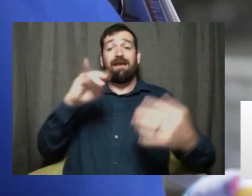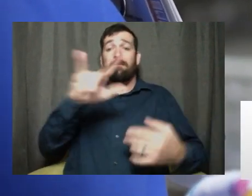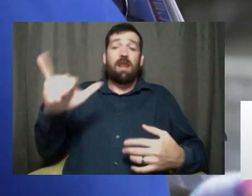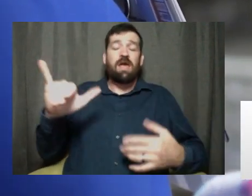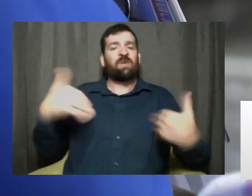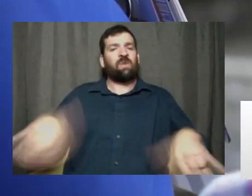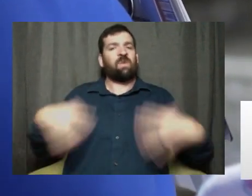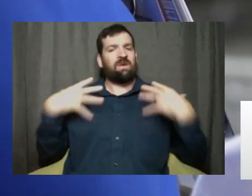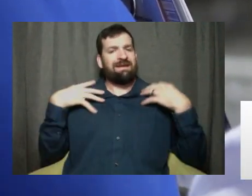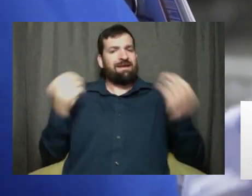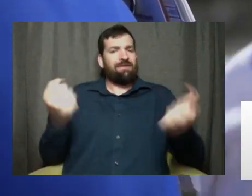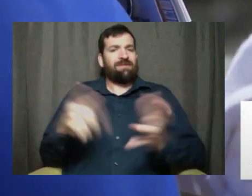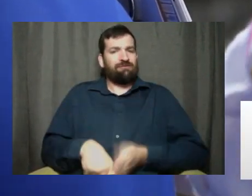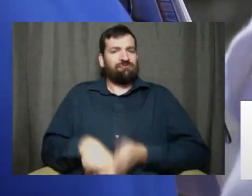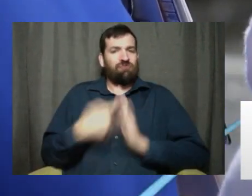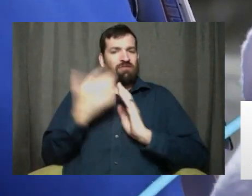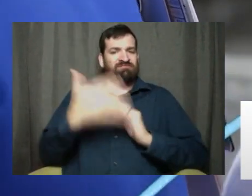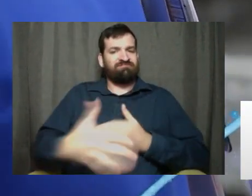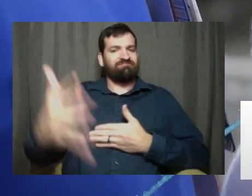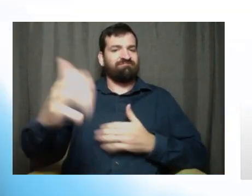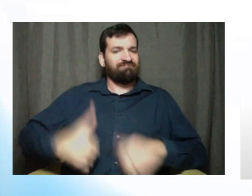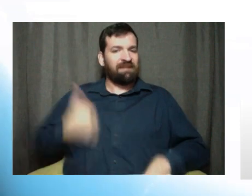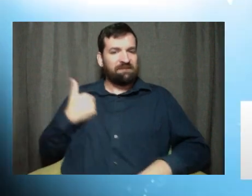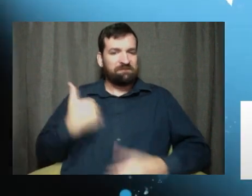start in life.